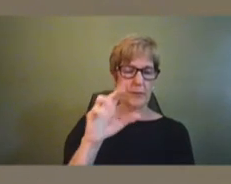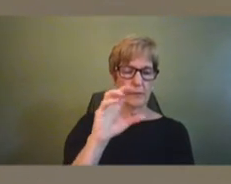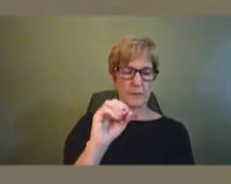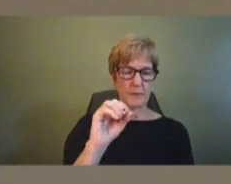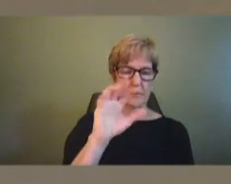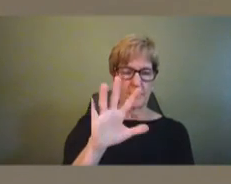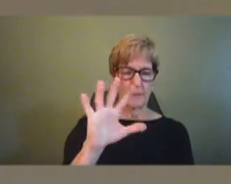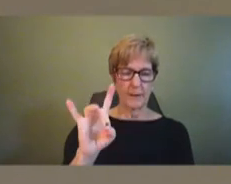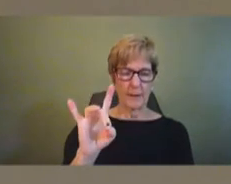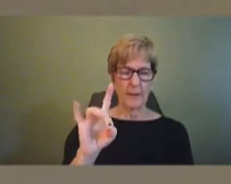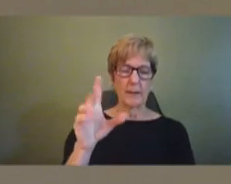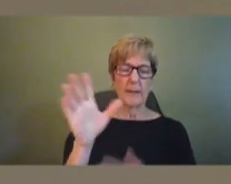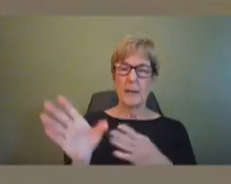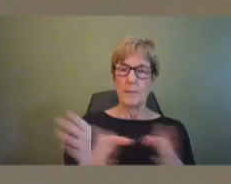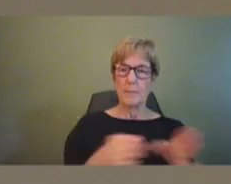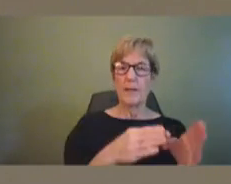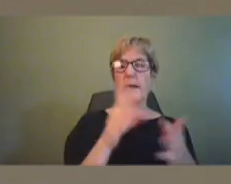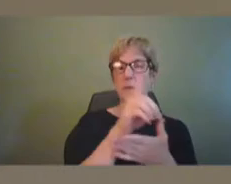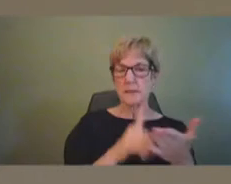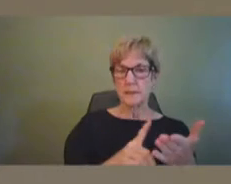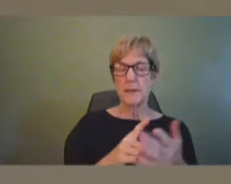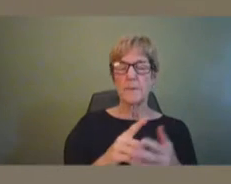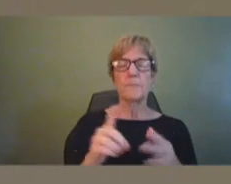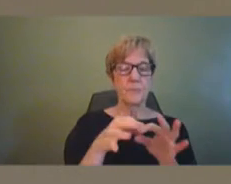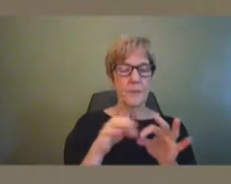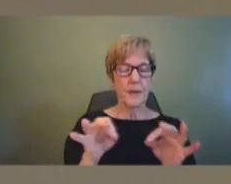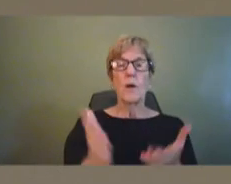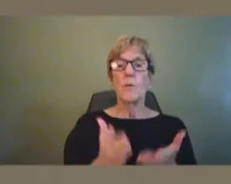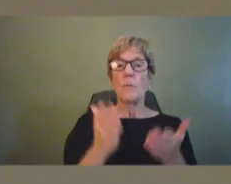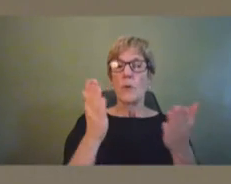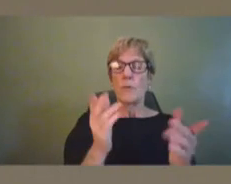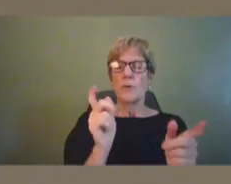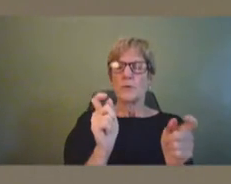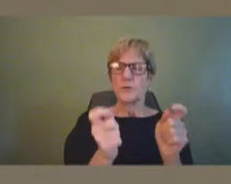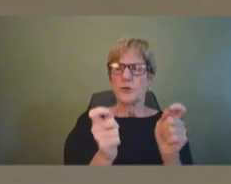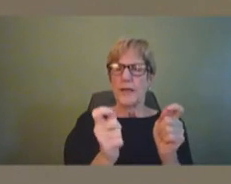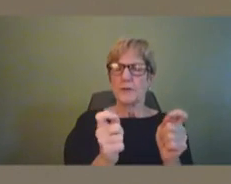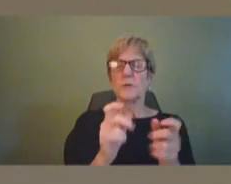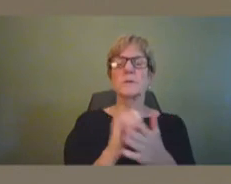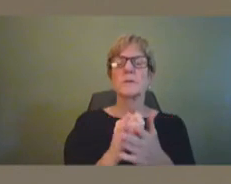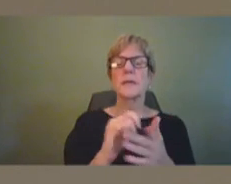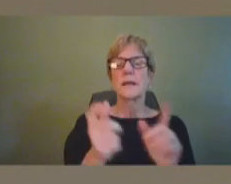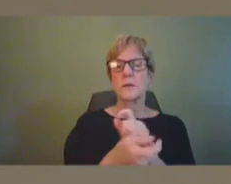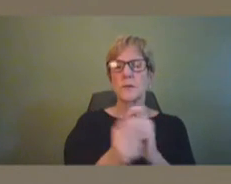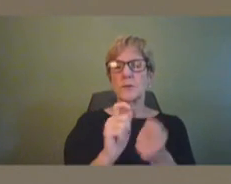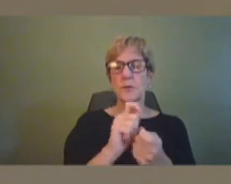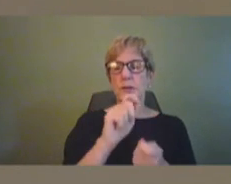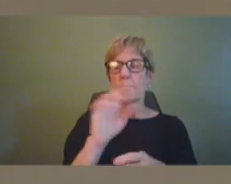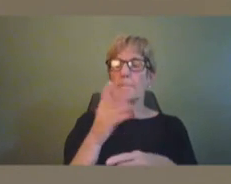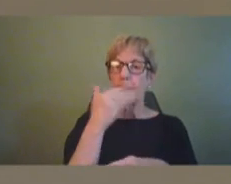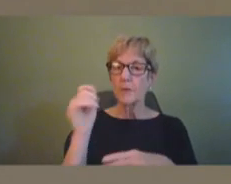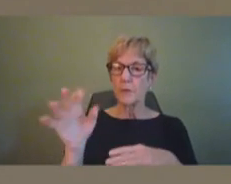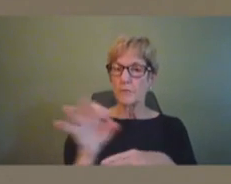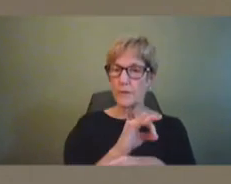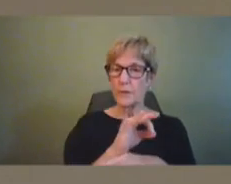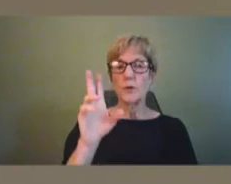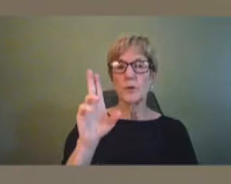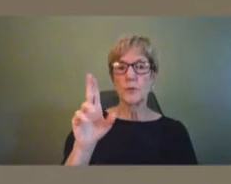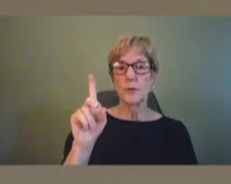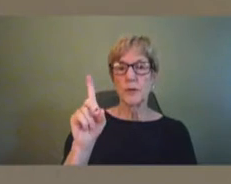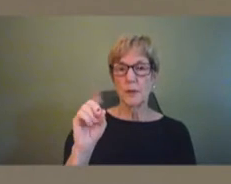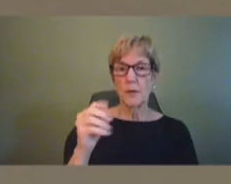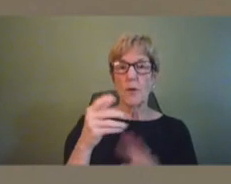development the text Amendment proposes to make minor changes that will result in better functionality of the Udo prior to the effective